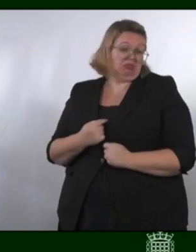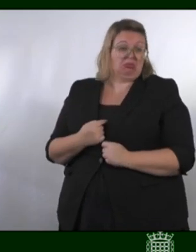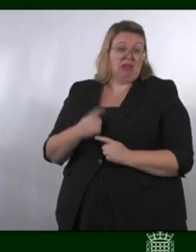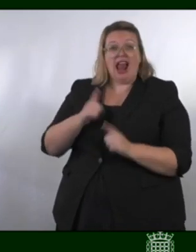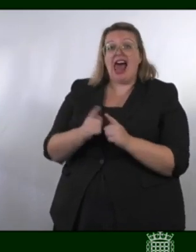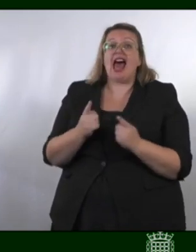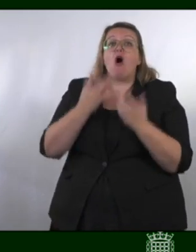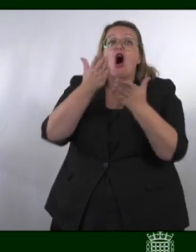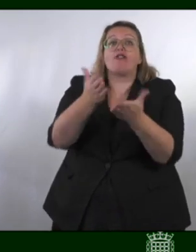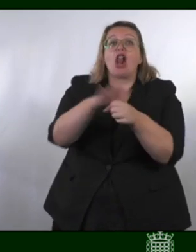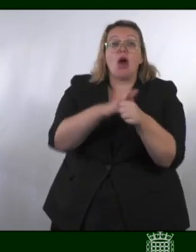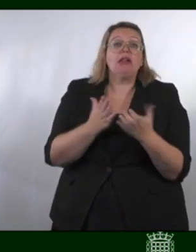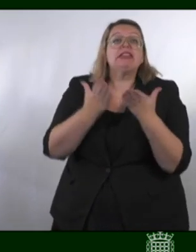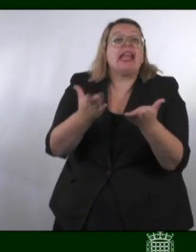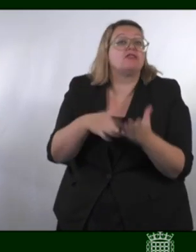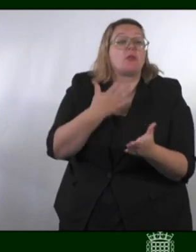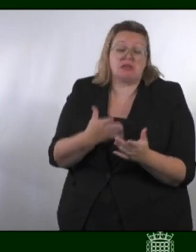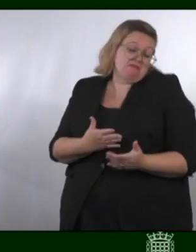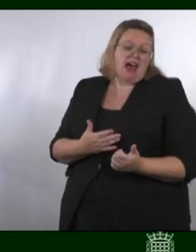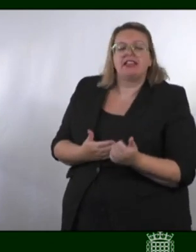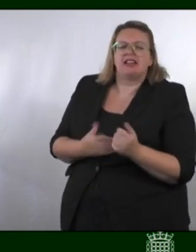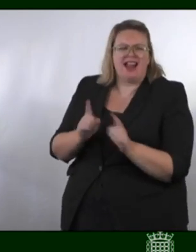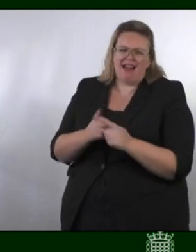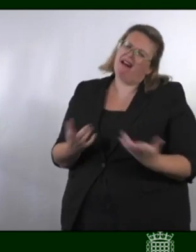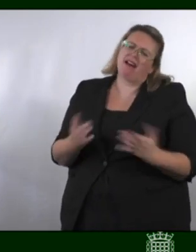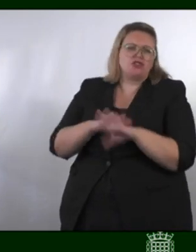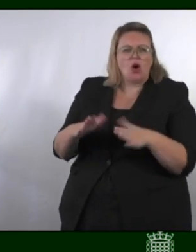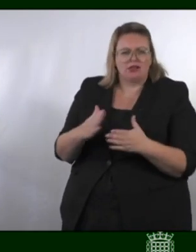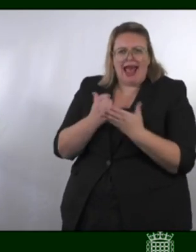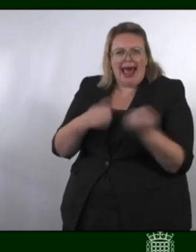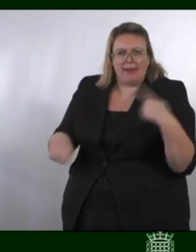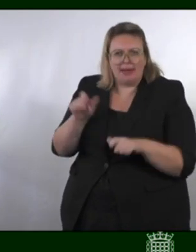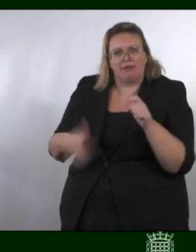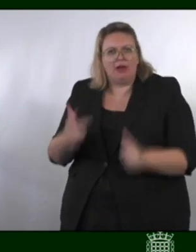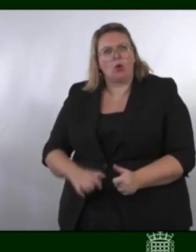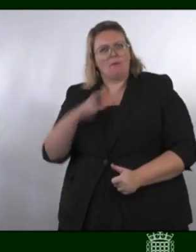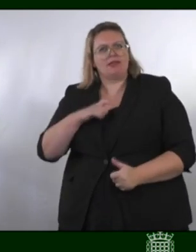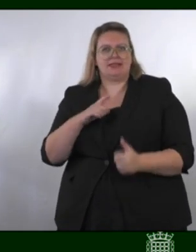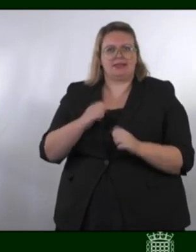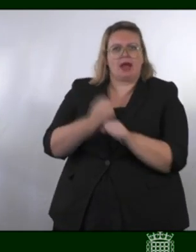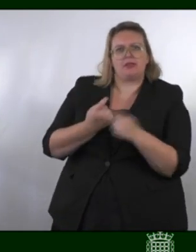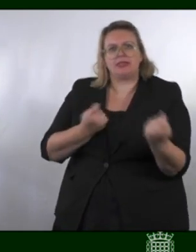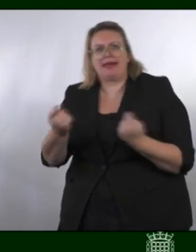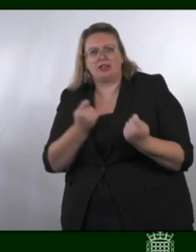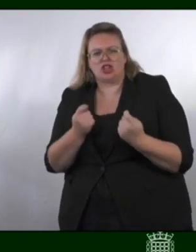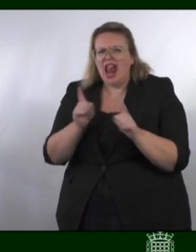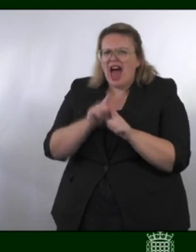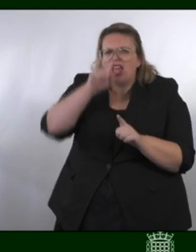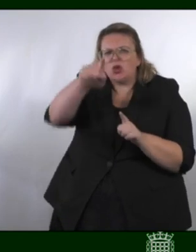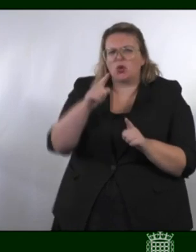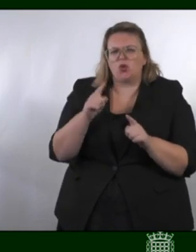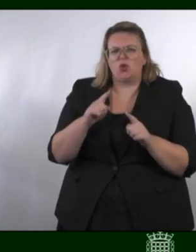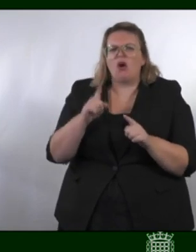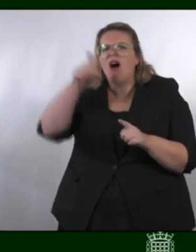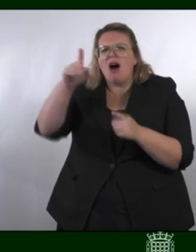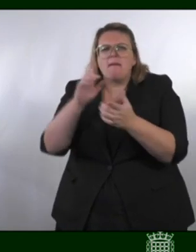are being done. It's corrosive to public trust, to pit region against region, mayor against mayor, council against